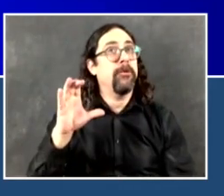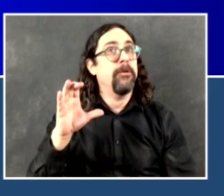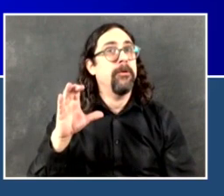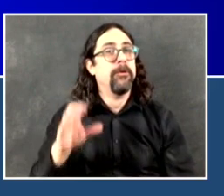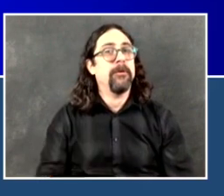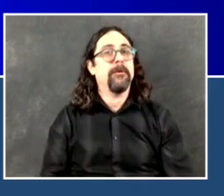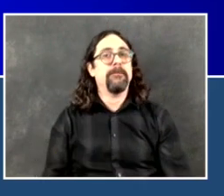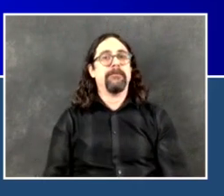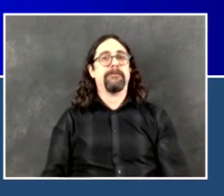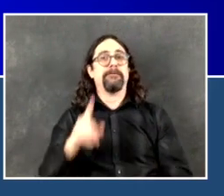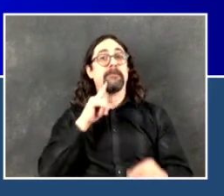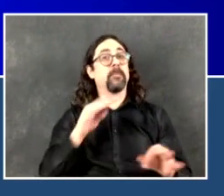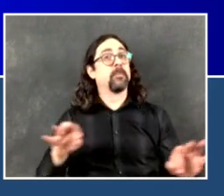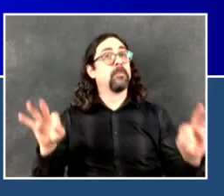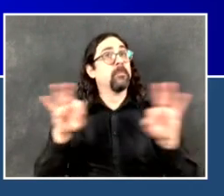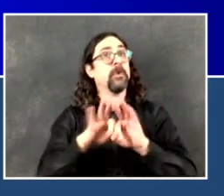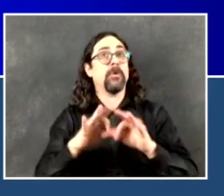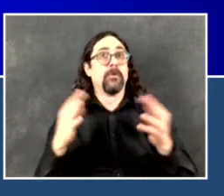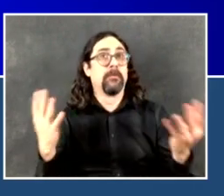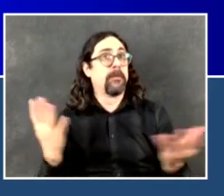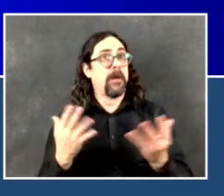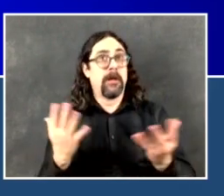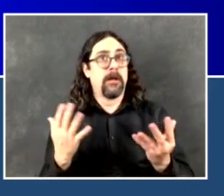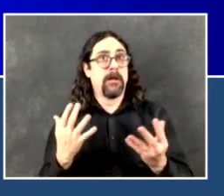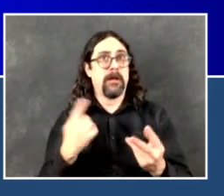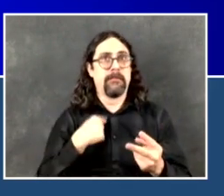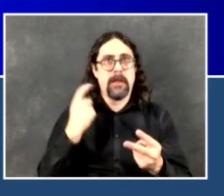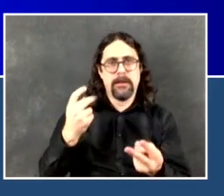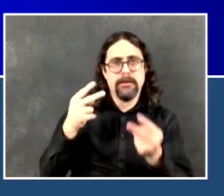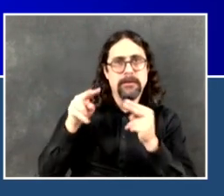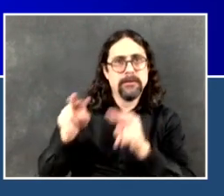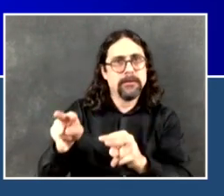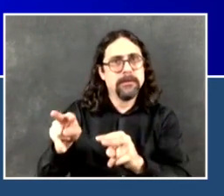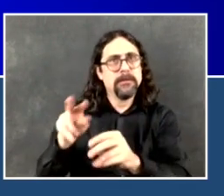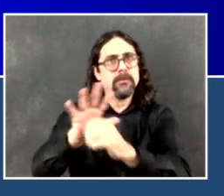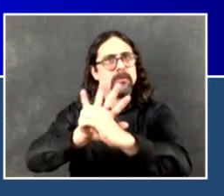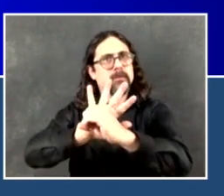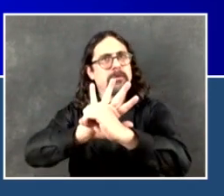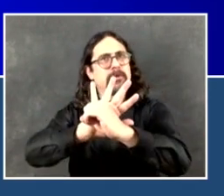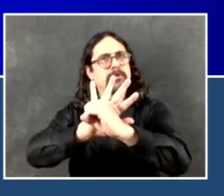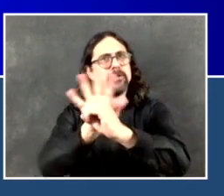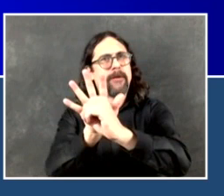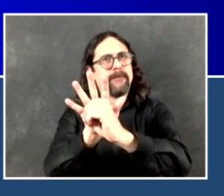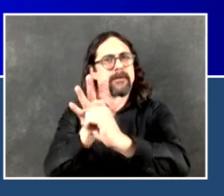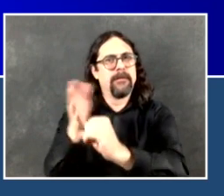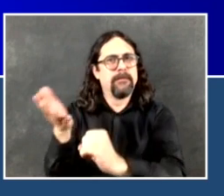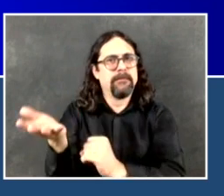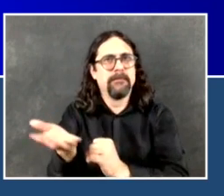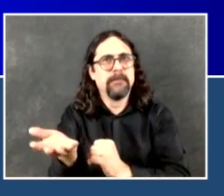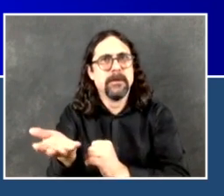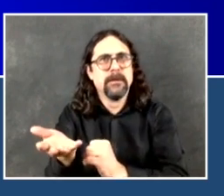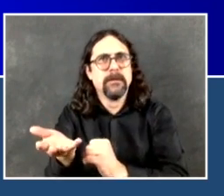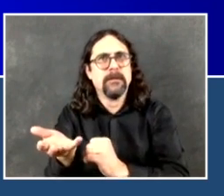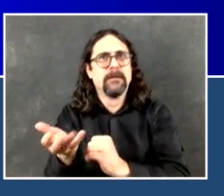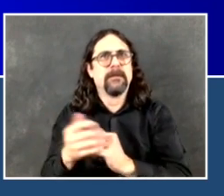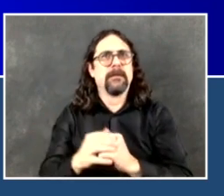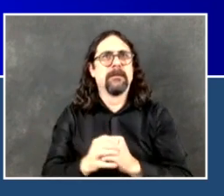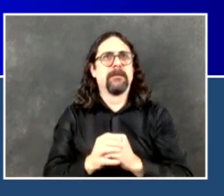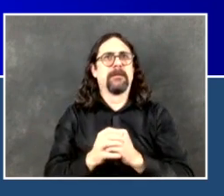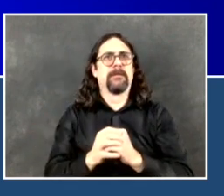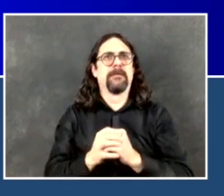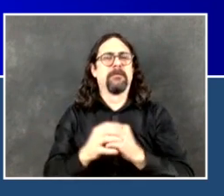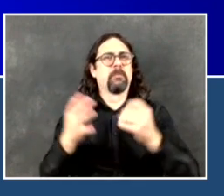of restart we can think about now, what we have to think about later. Remember, when you think about restart, think about